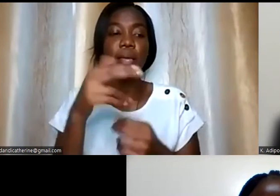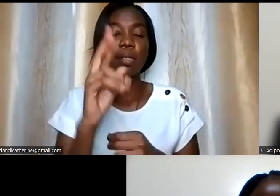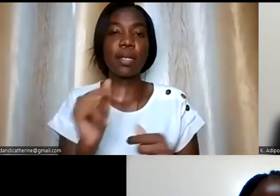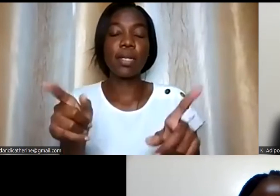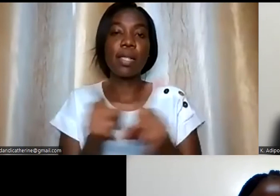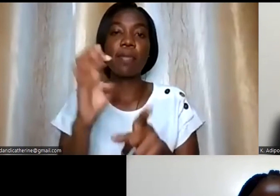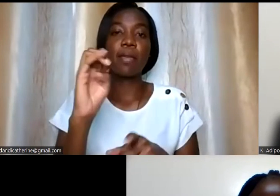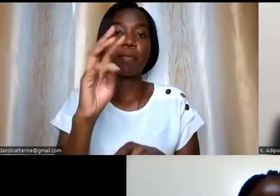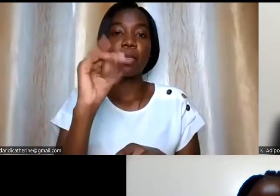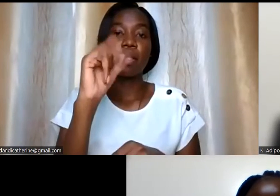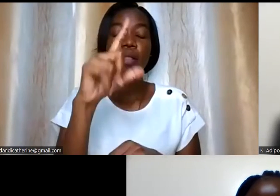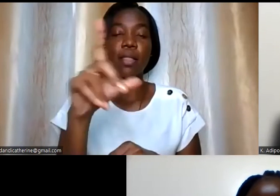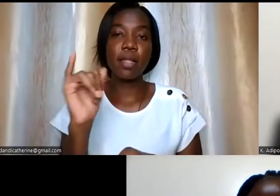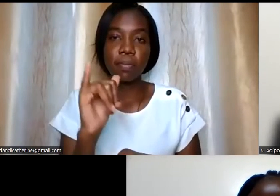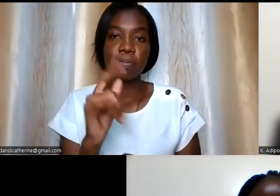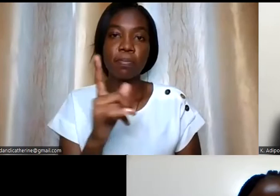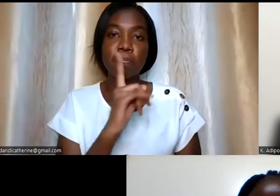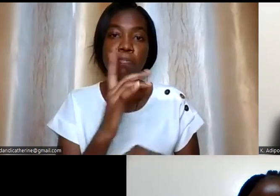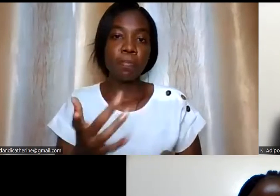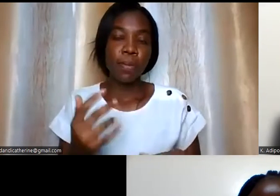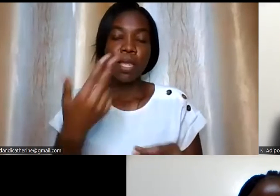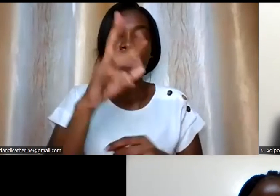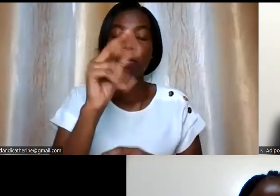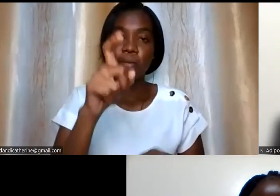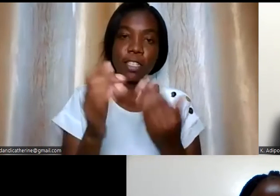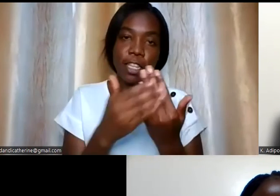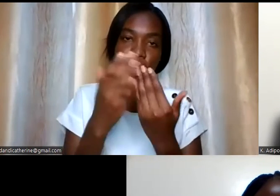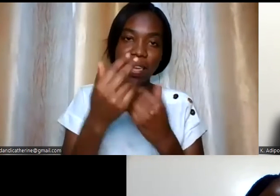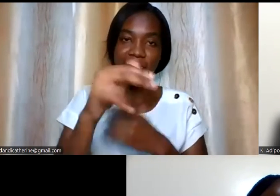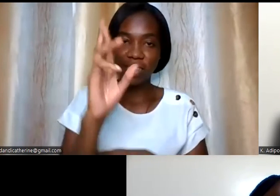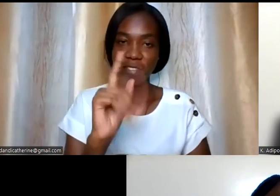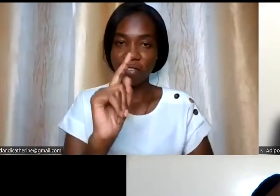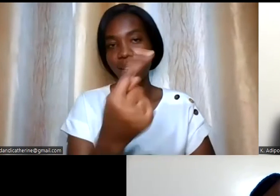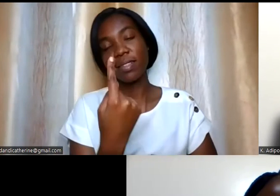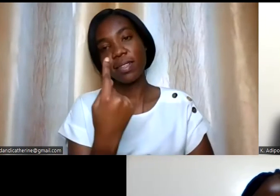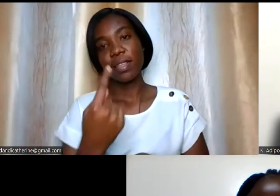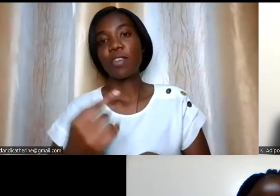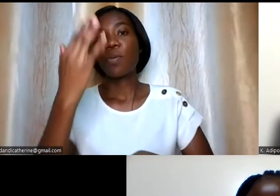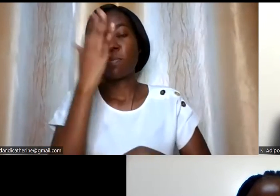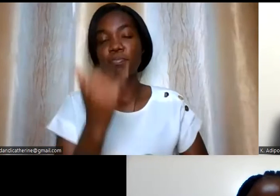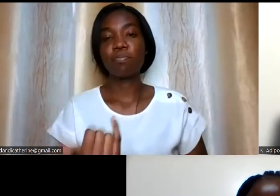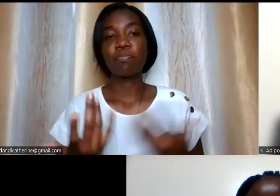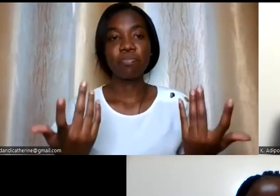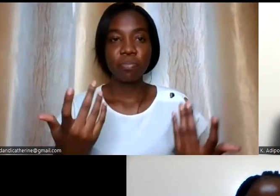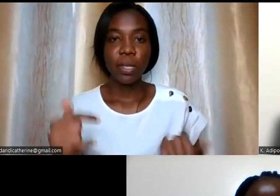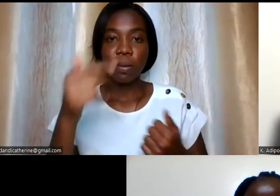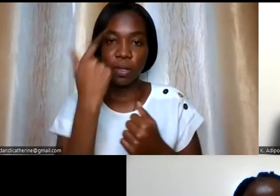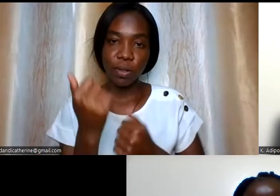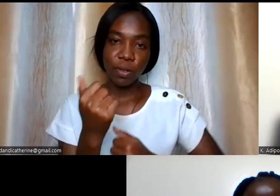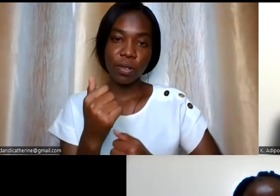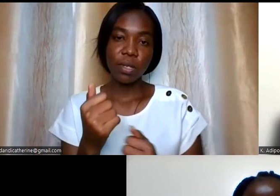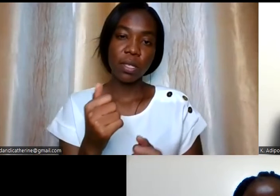it, the HR must take care of the HR first. Why? Because contrary to the popular